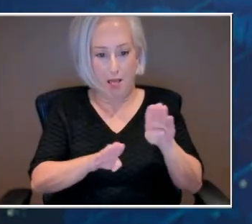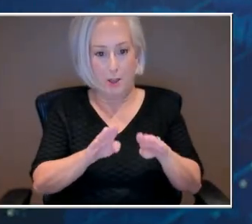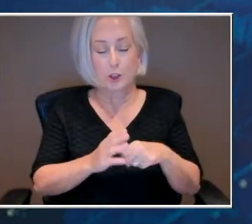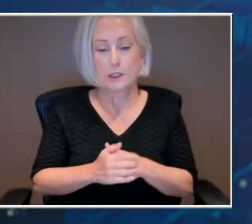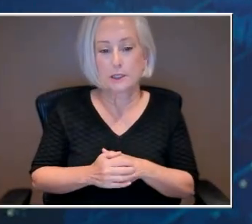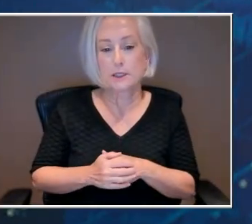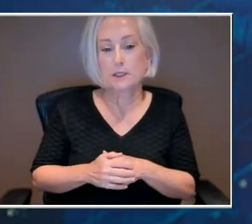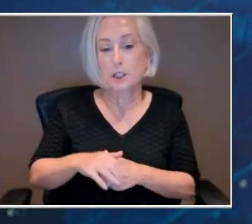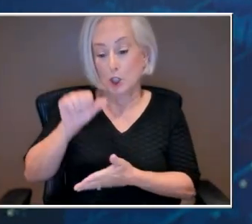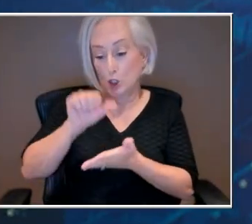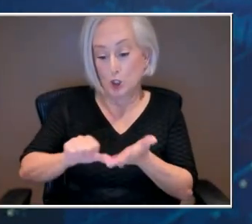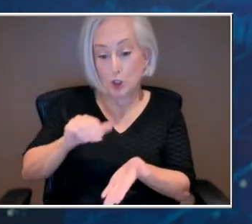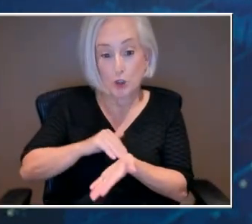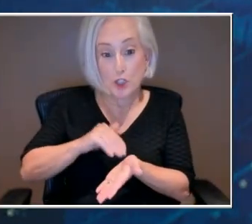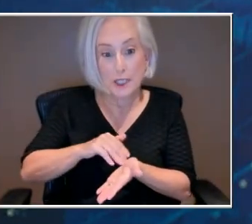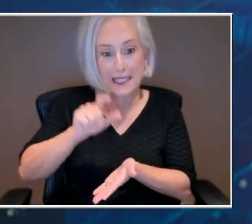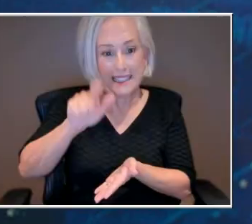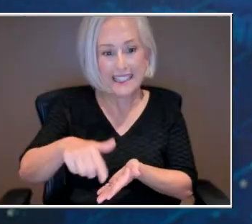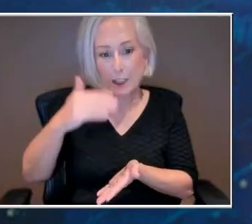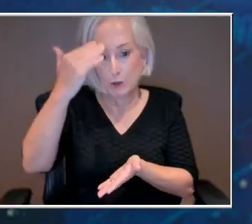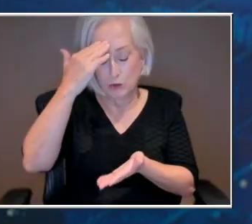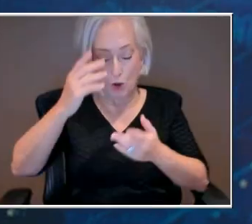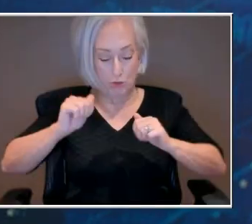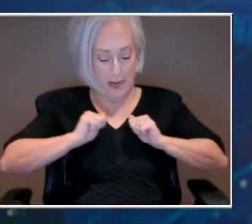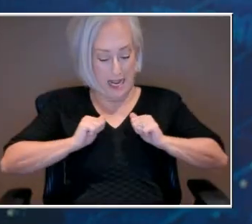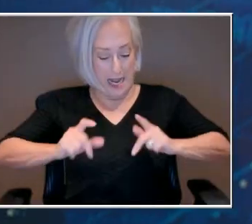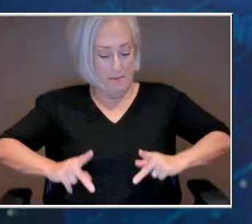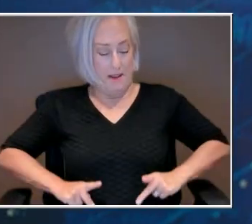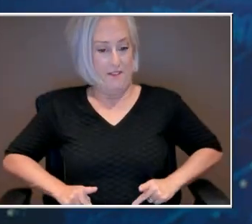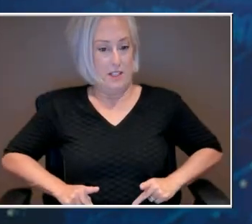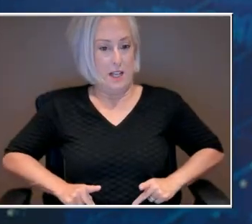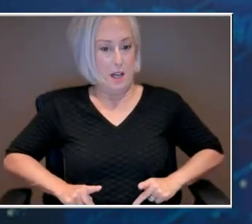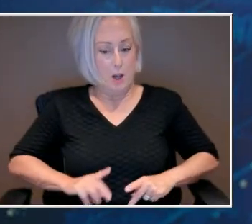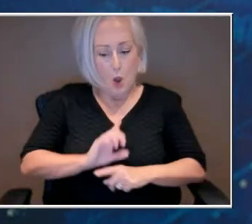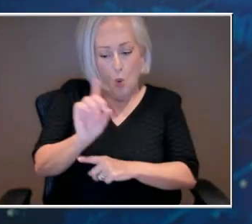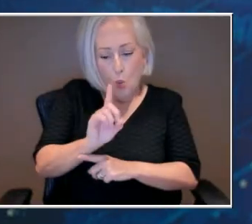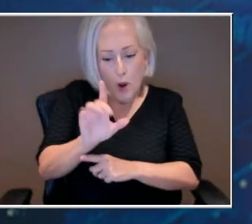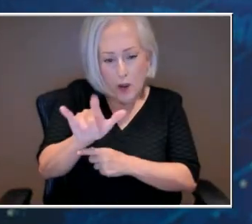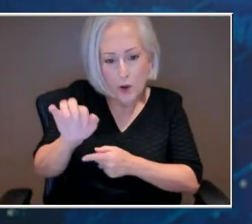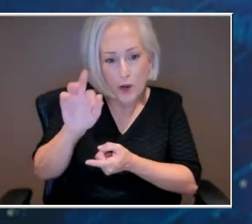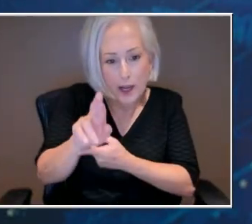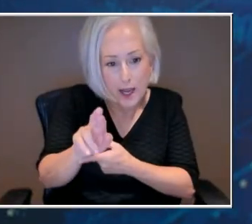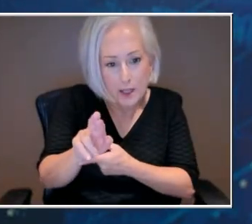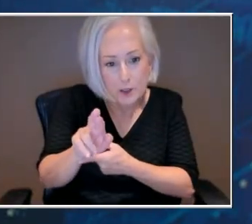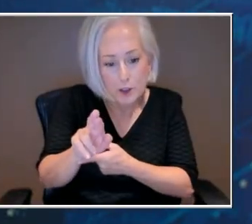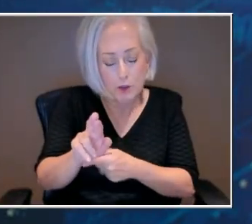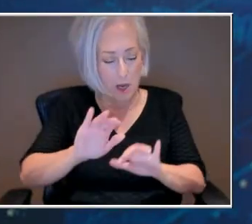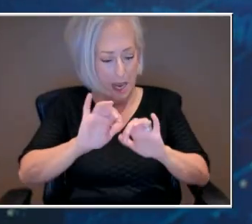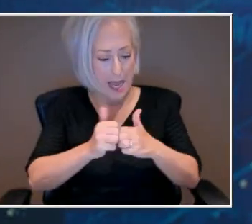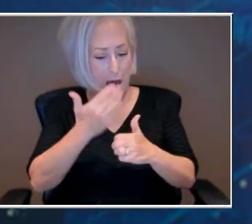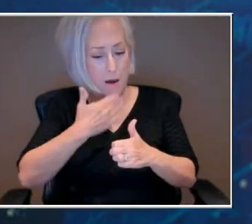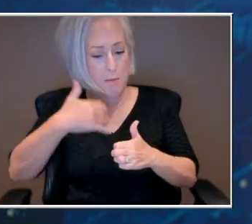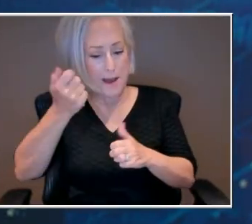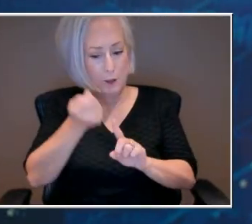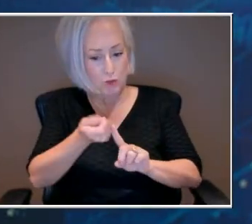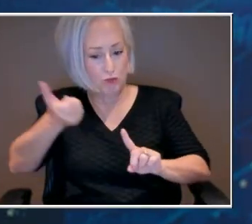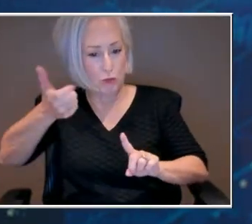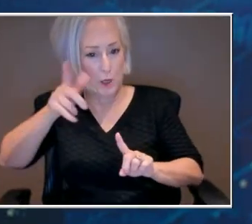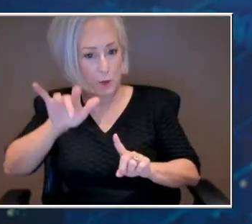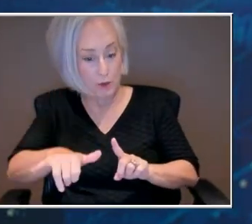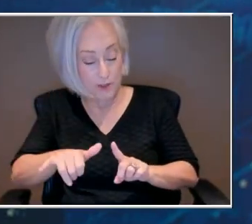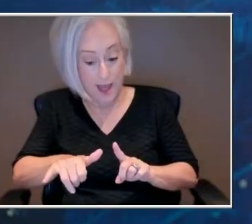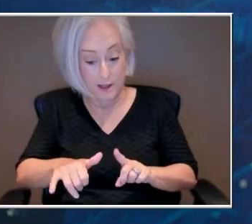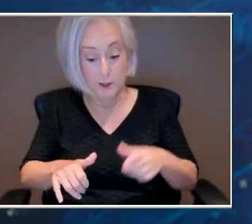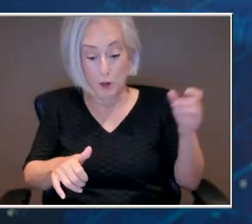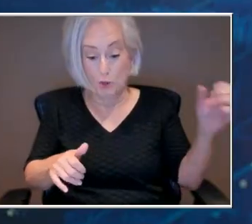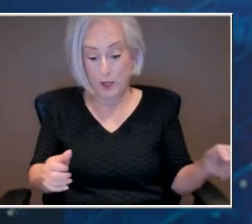the anatomic area of cancer. We need to understand the options for anatomically removing it, but it's that teamwork that gets people the best